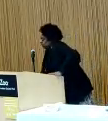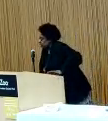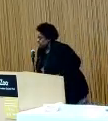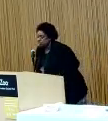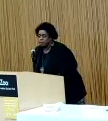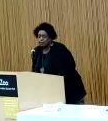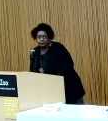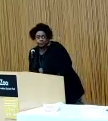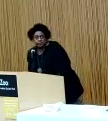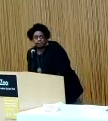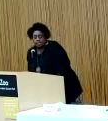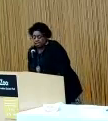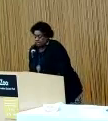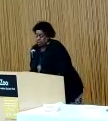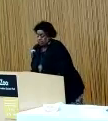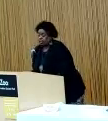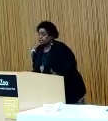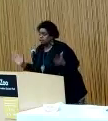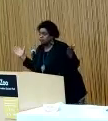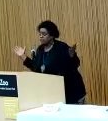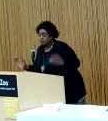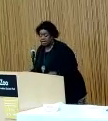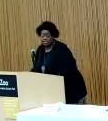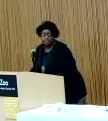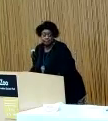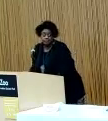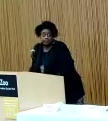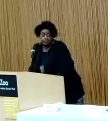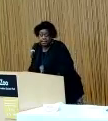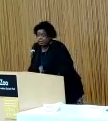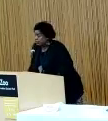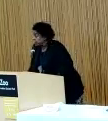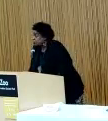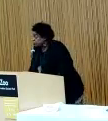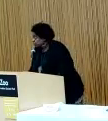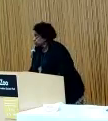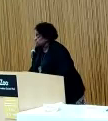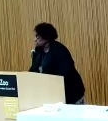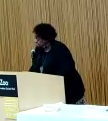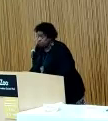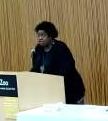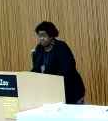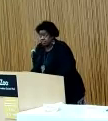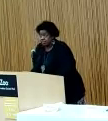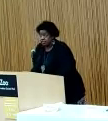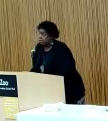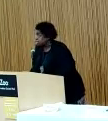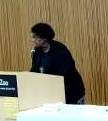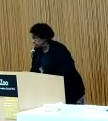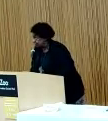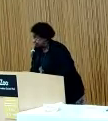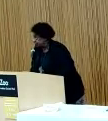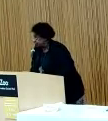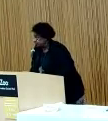you so we have bias and for anyone who tells you that they're not biased they